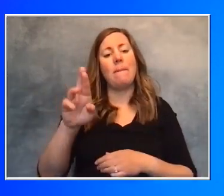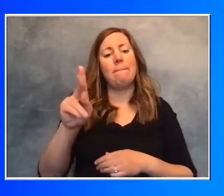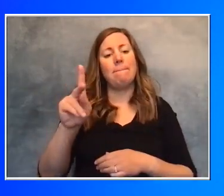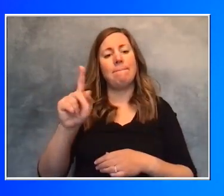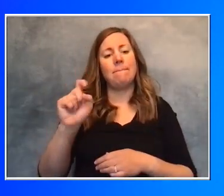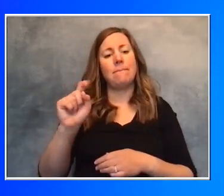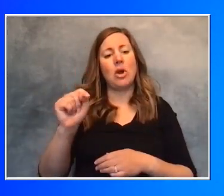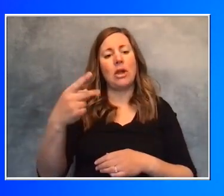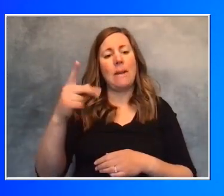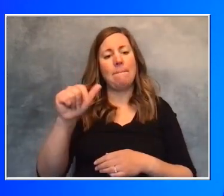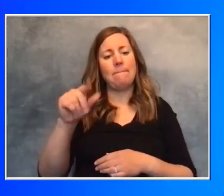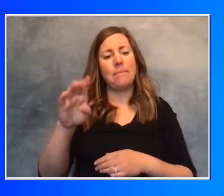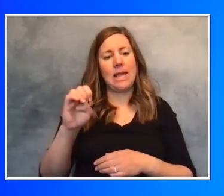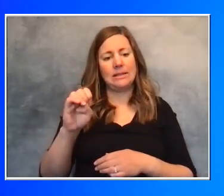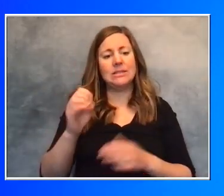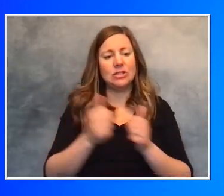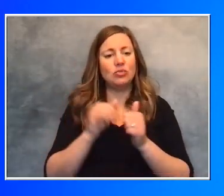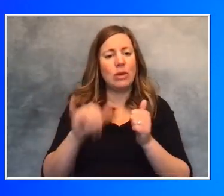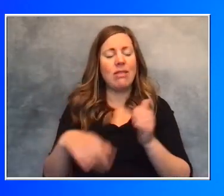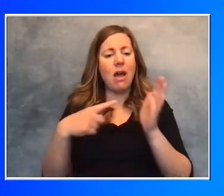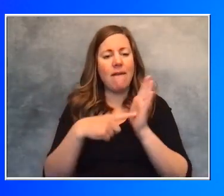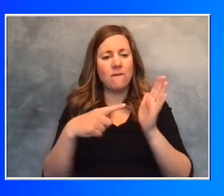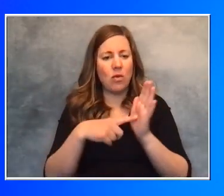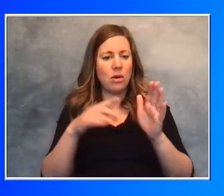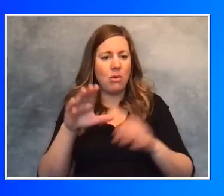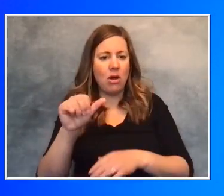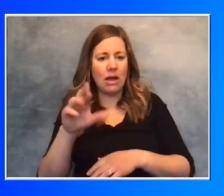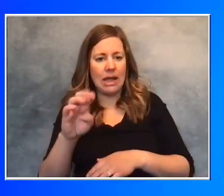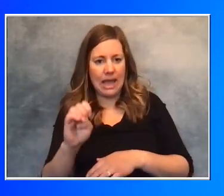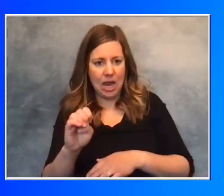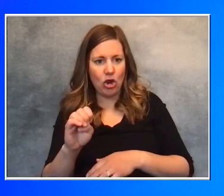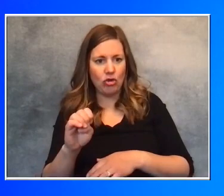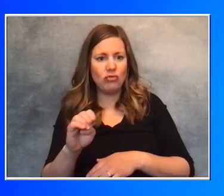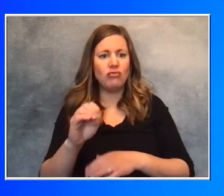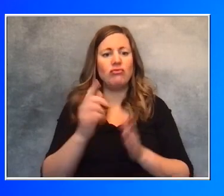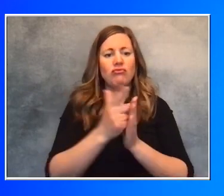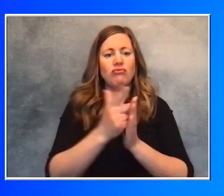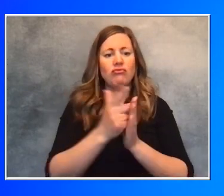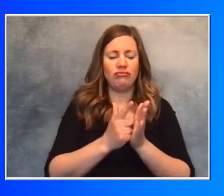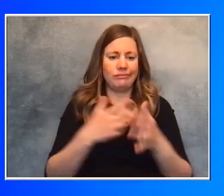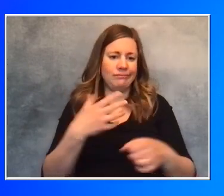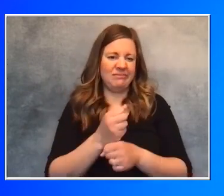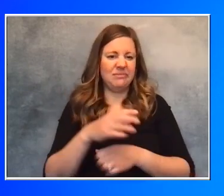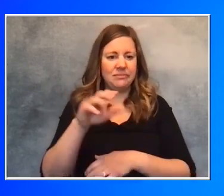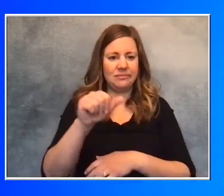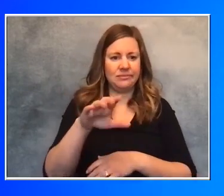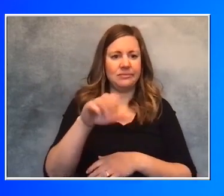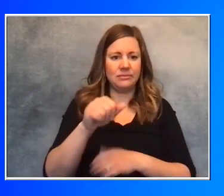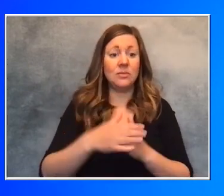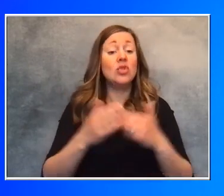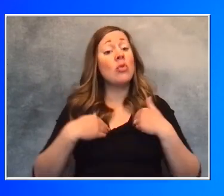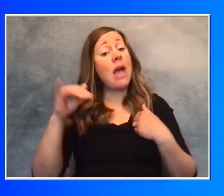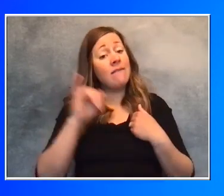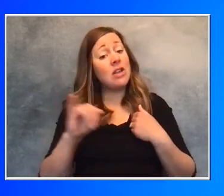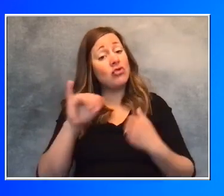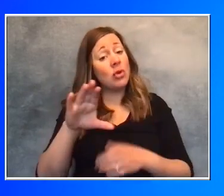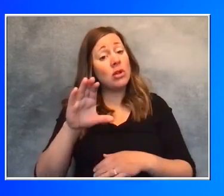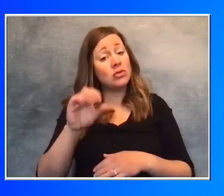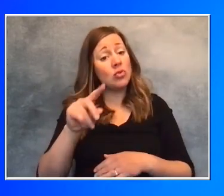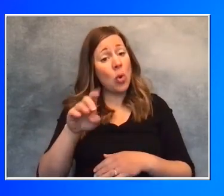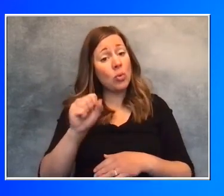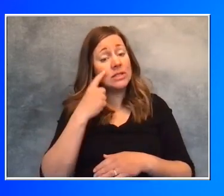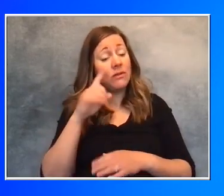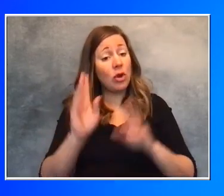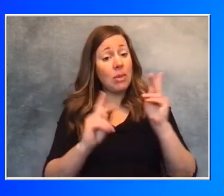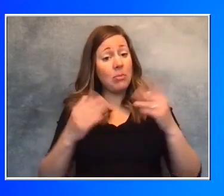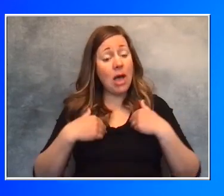Affordable Care Act insurance. So yes, there are insurance codes for long COVID. For people who have Medicaid,